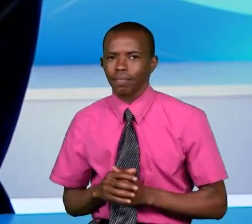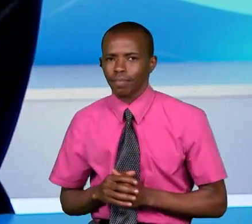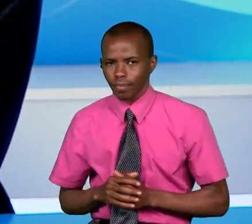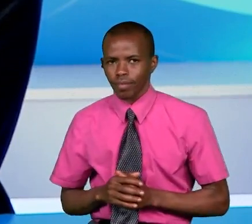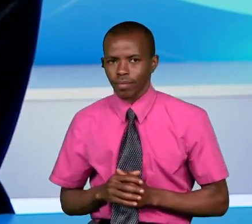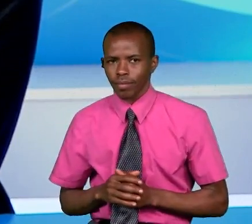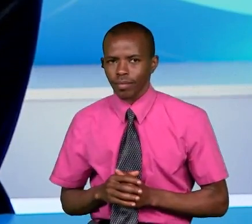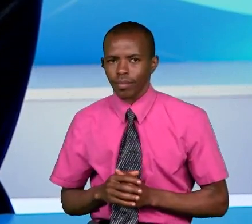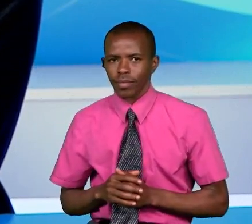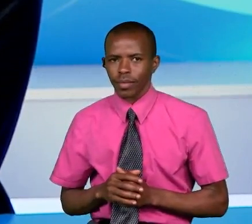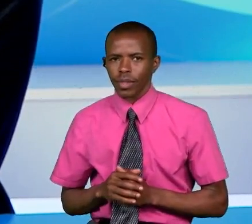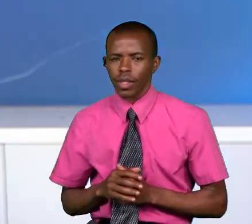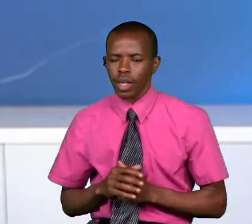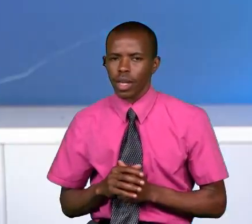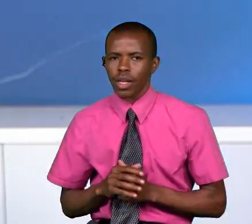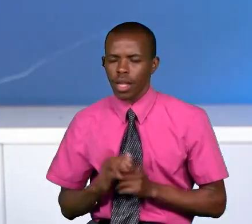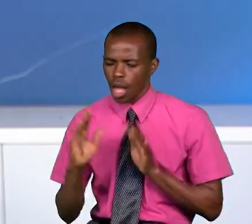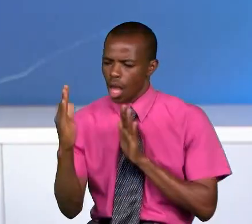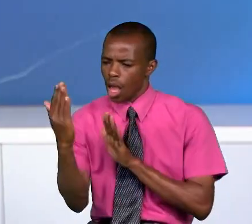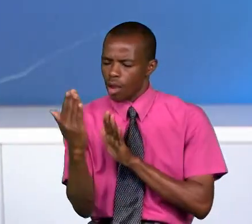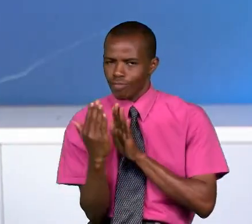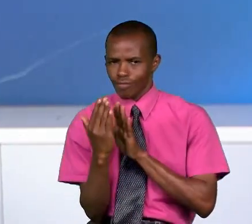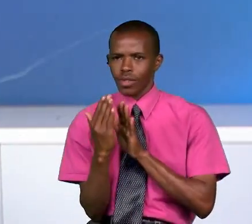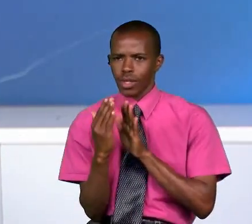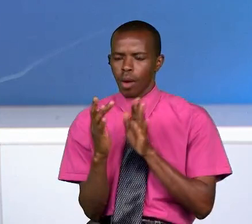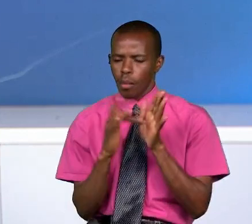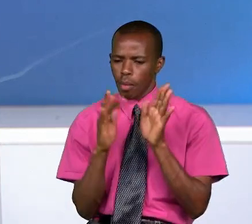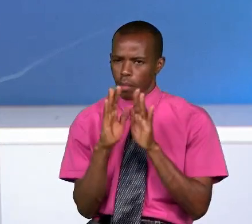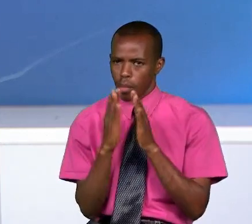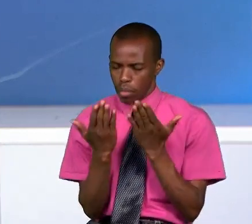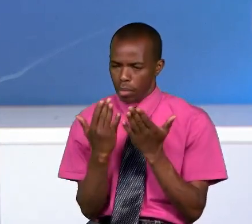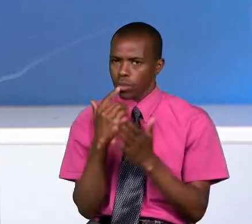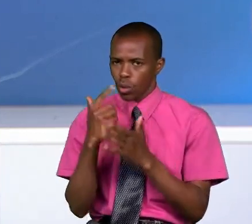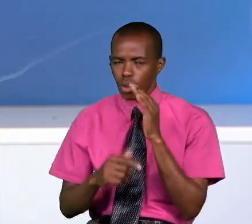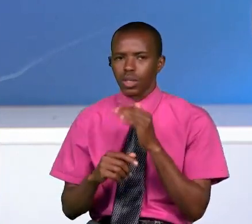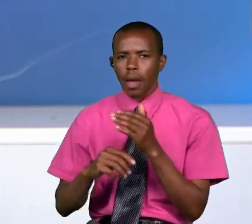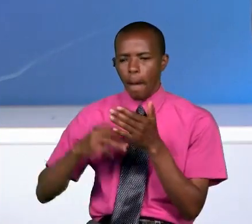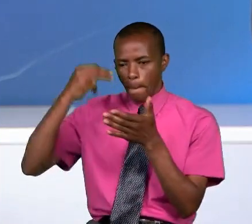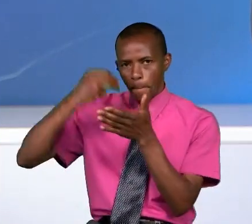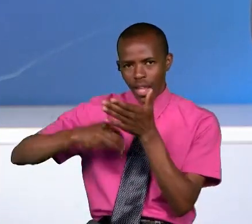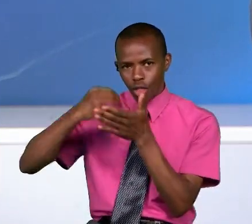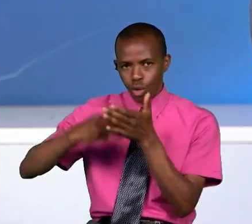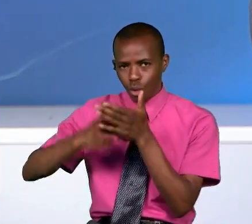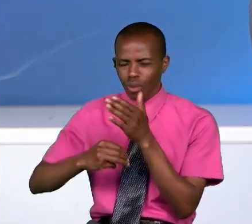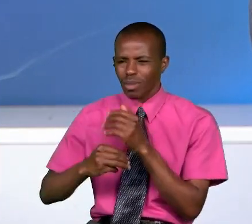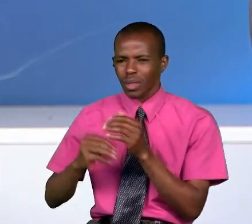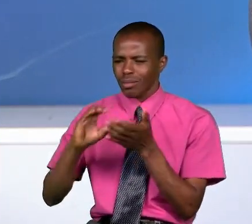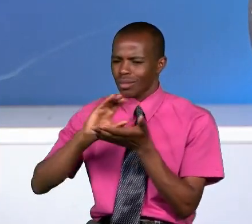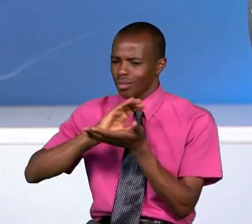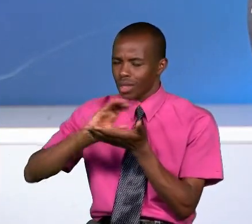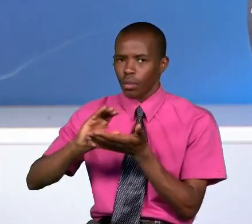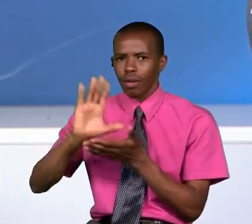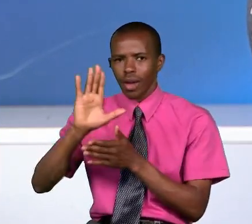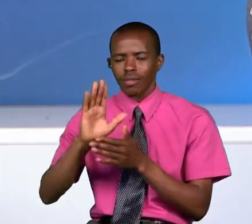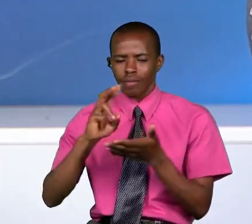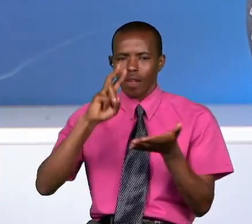The approach I'd give is that I'll take us back to the Bible. Mm. Scripture says in Matthew, think 5, verse